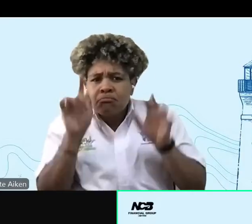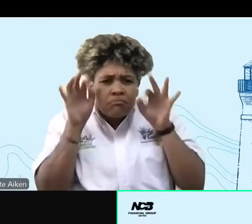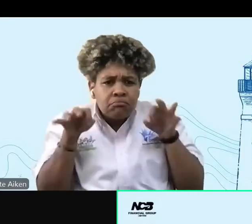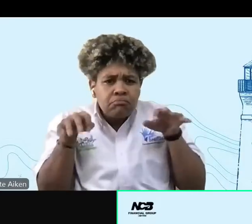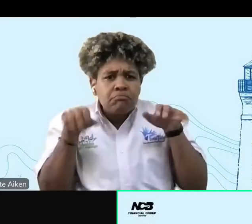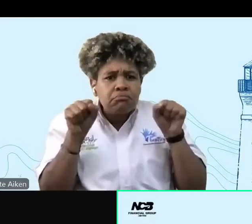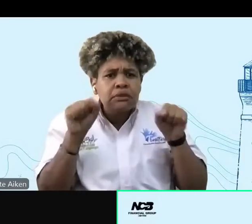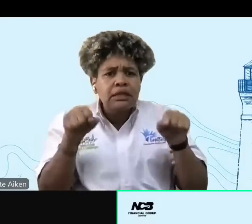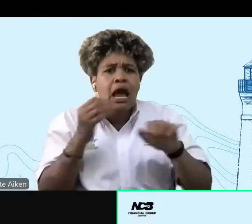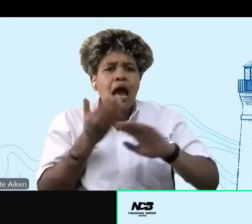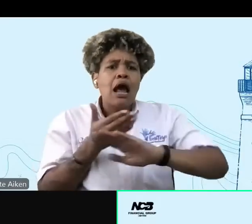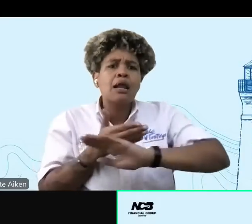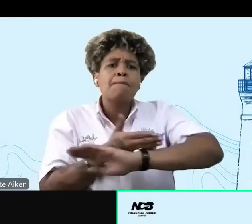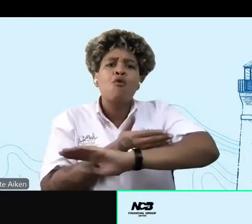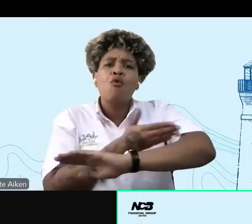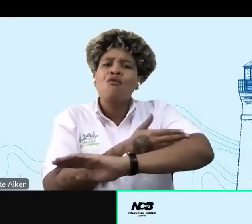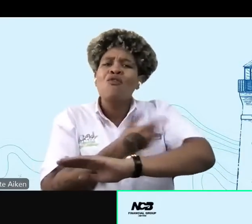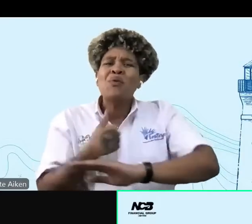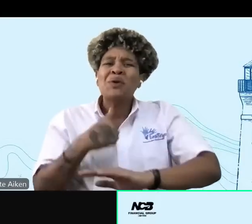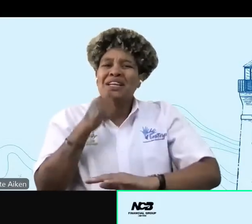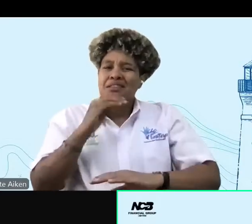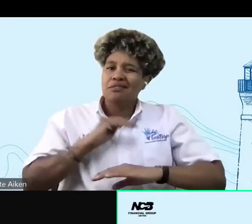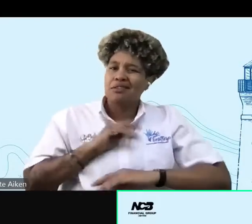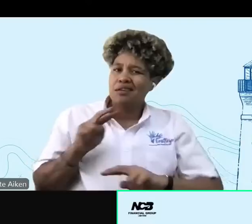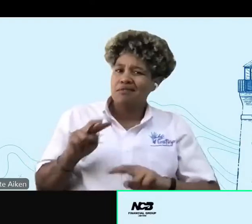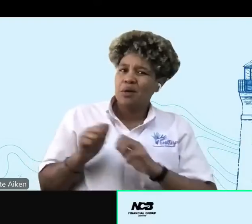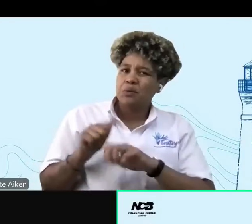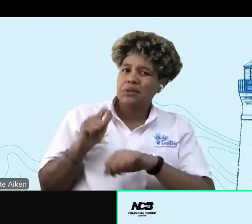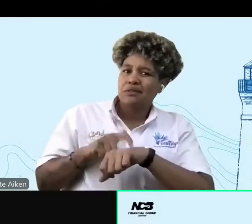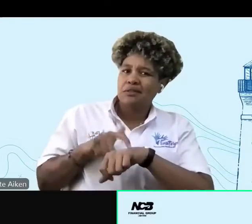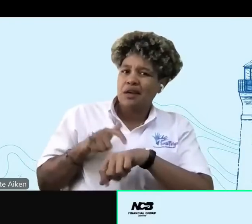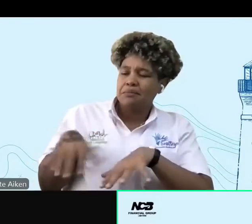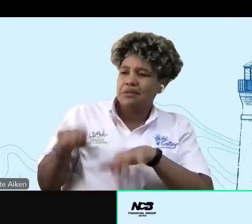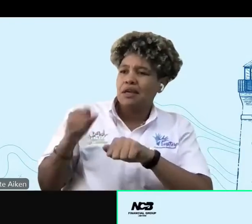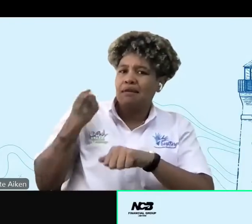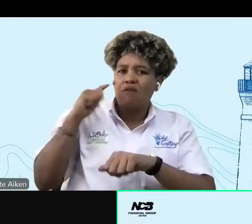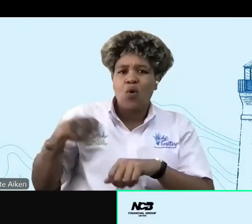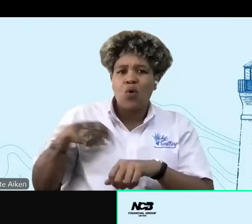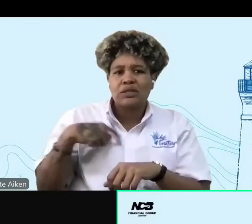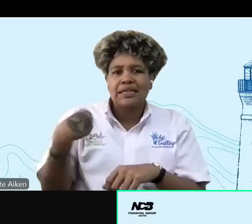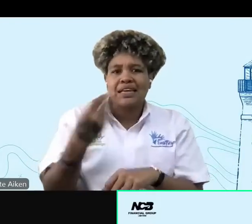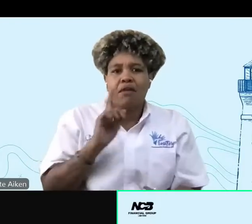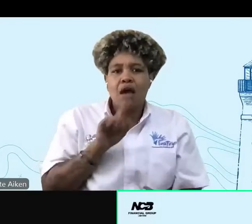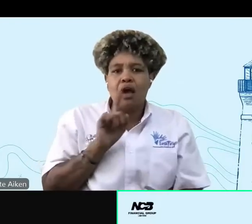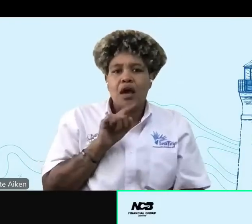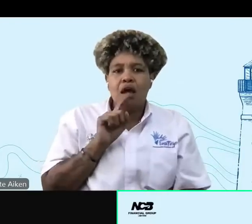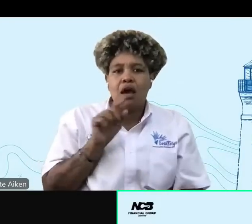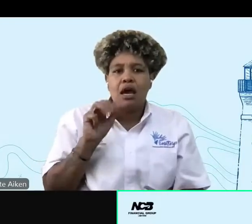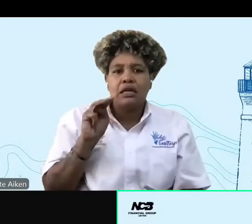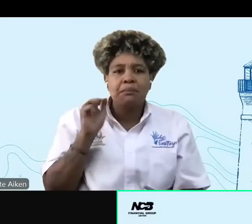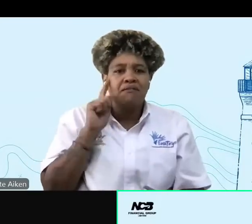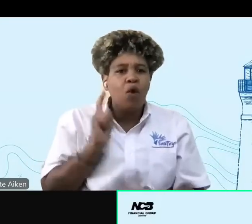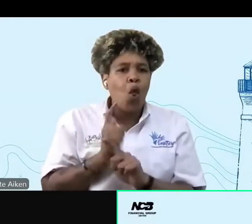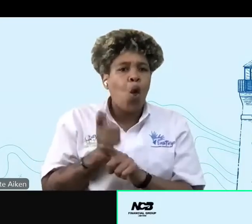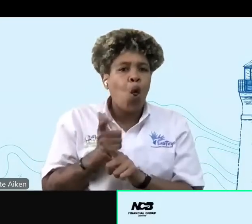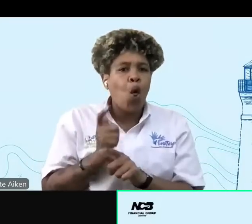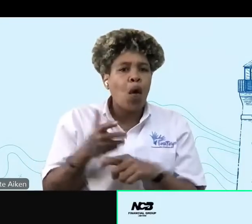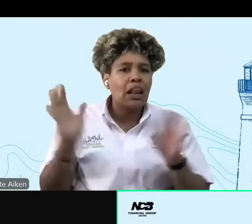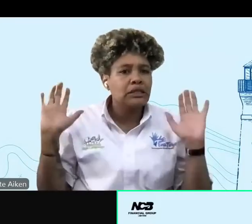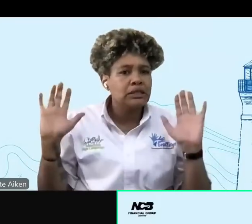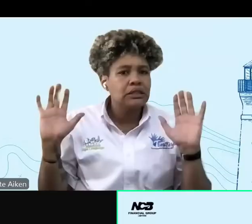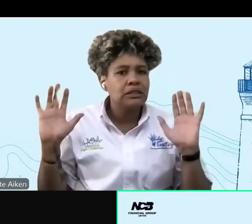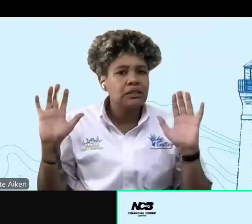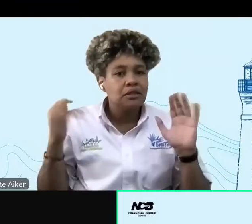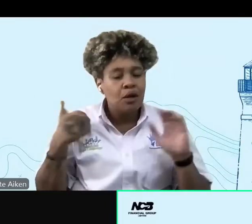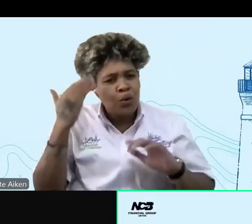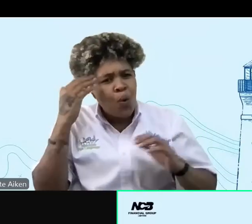be improved. We're not satisfied with the time it takes for us to just give an answer to an SME for loans. And we know many times